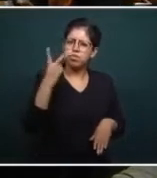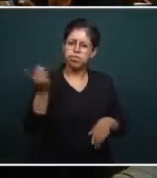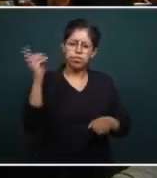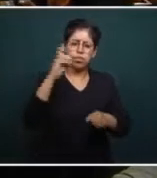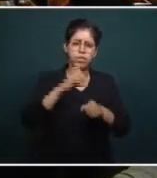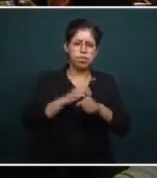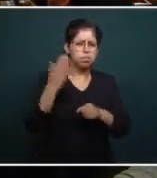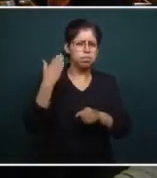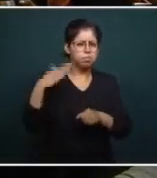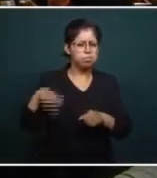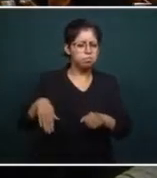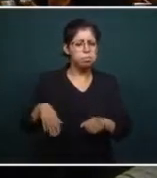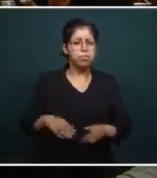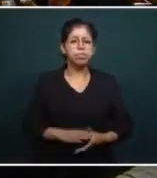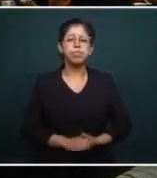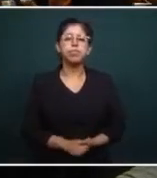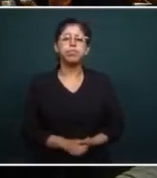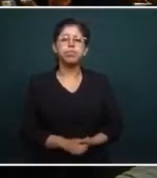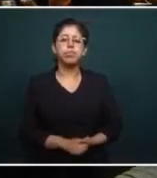2 days.